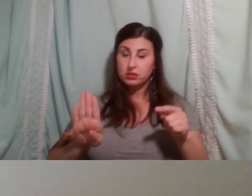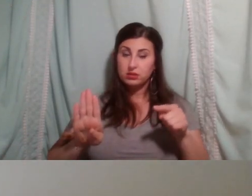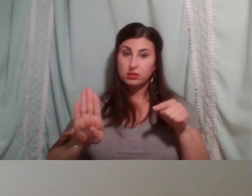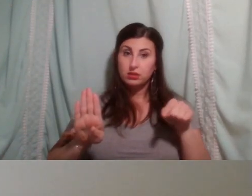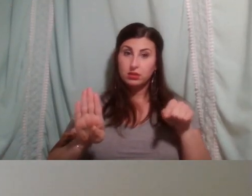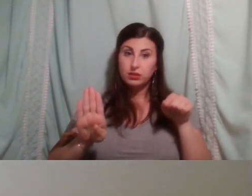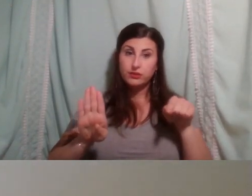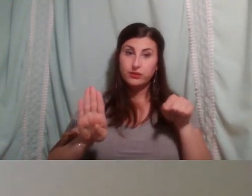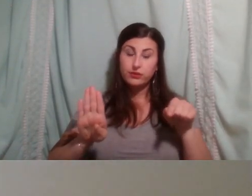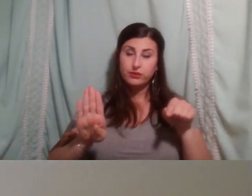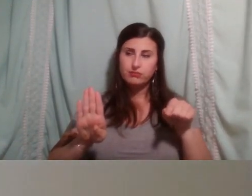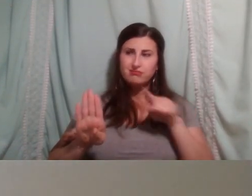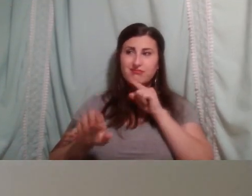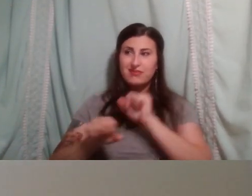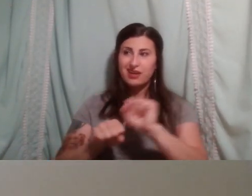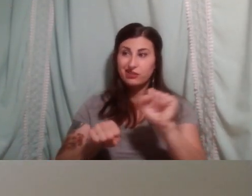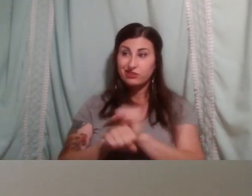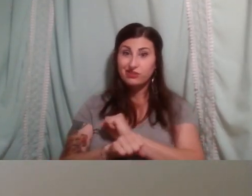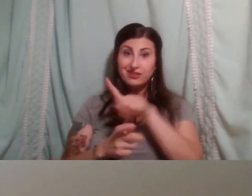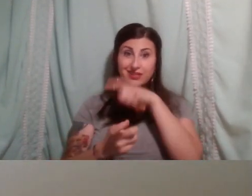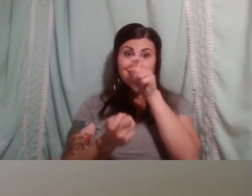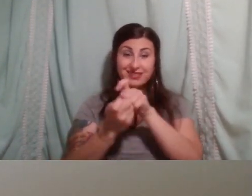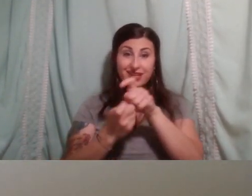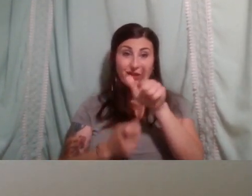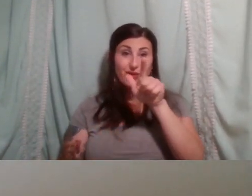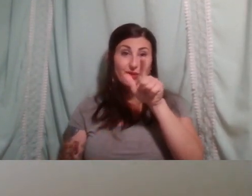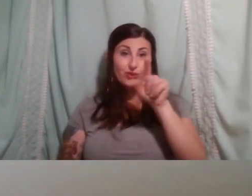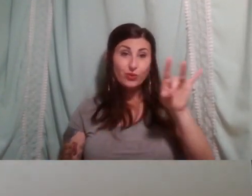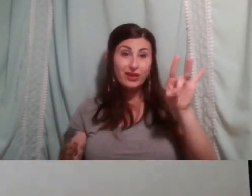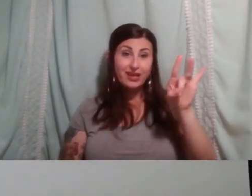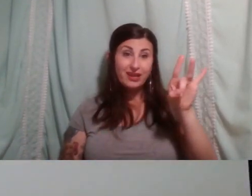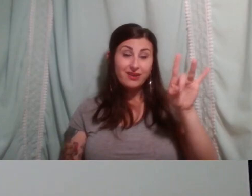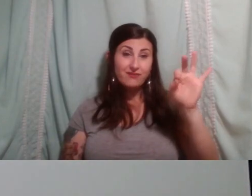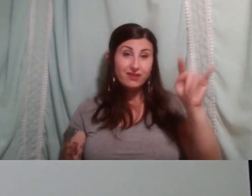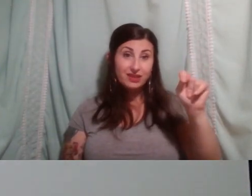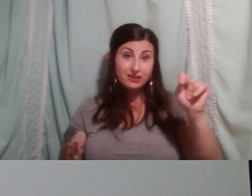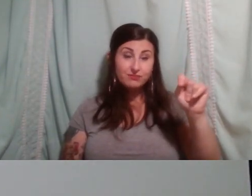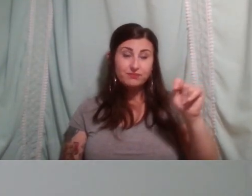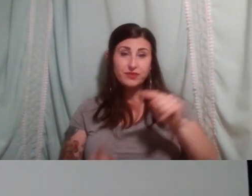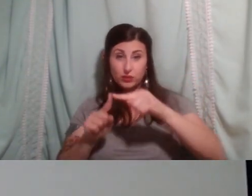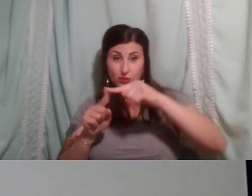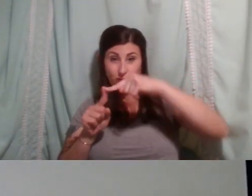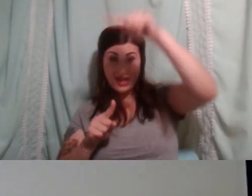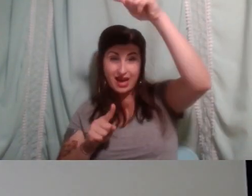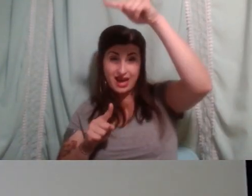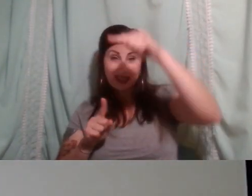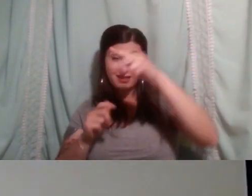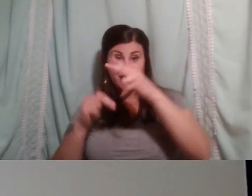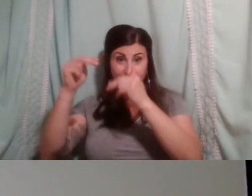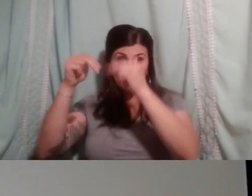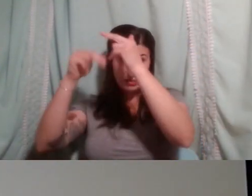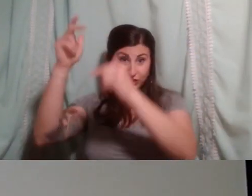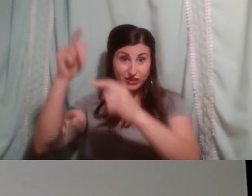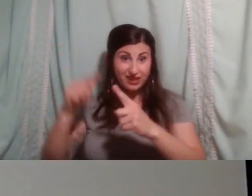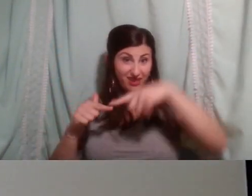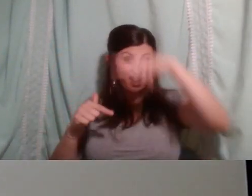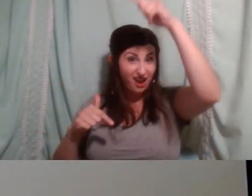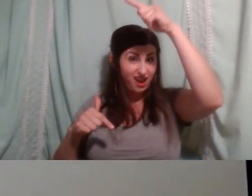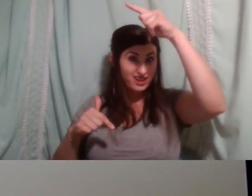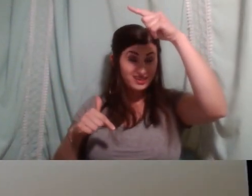so b equals actually exactly 28. So the height of the